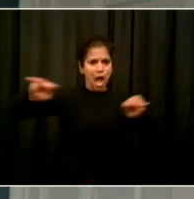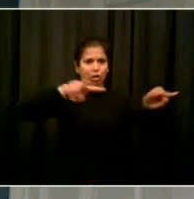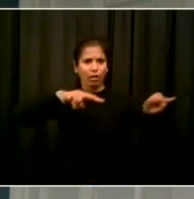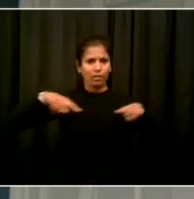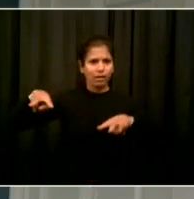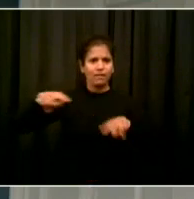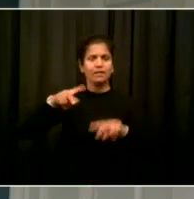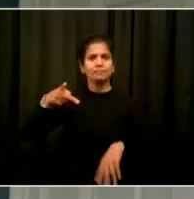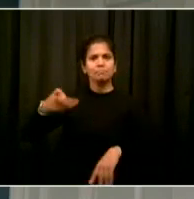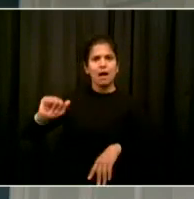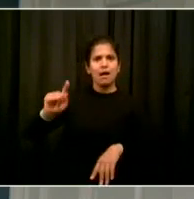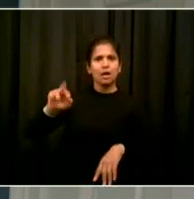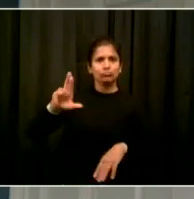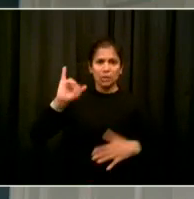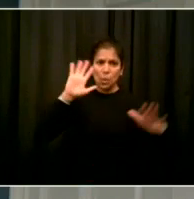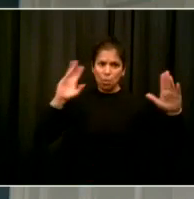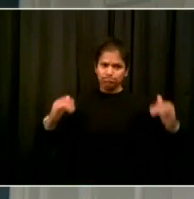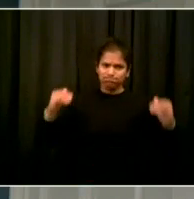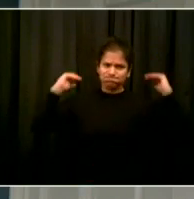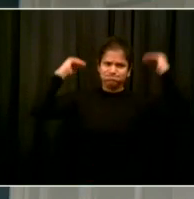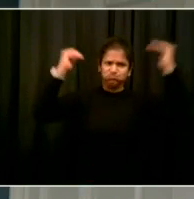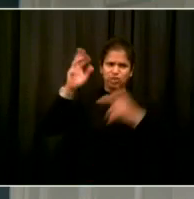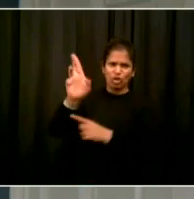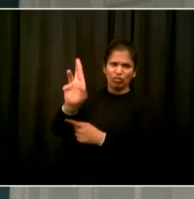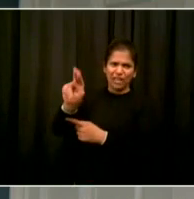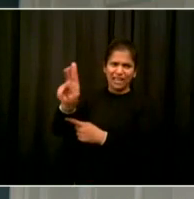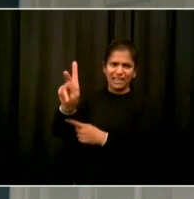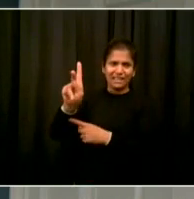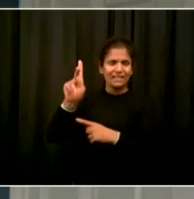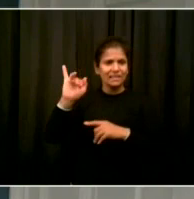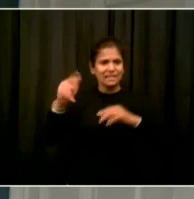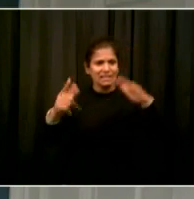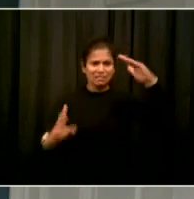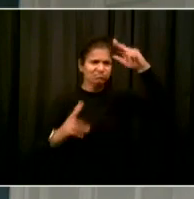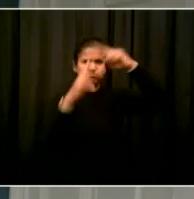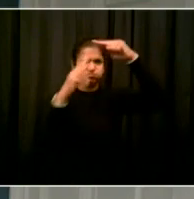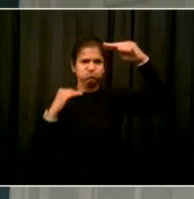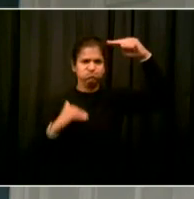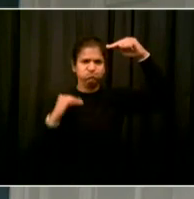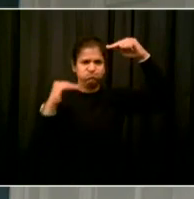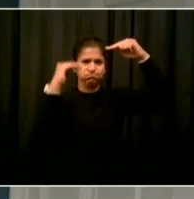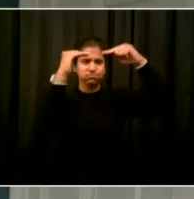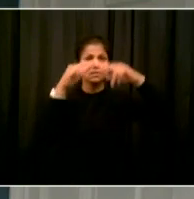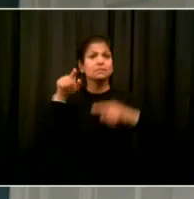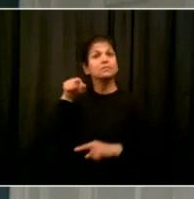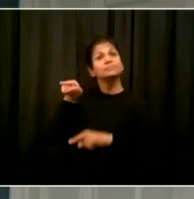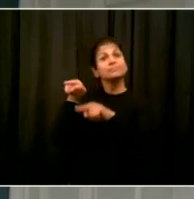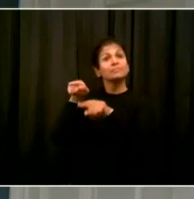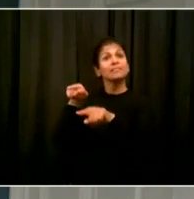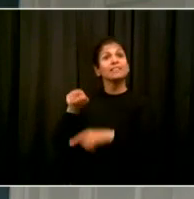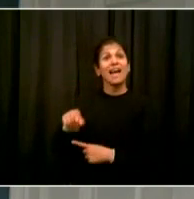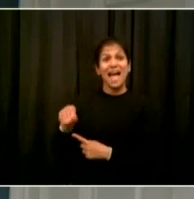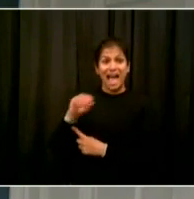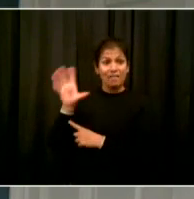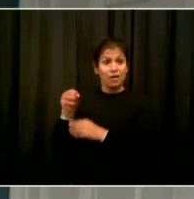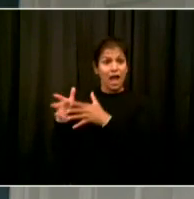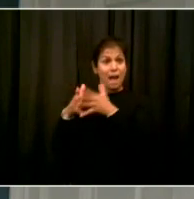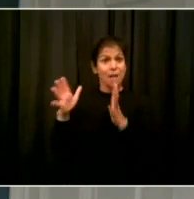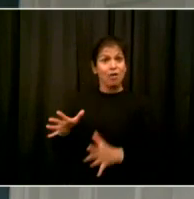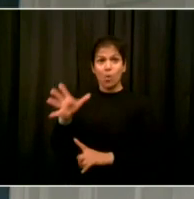NYPD. The first African-American woman to be chief of patrol. These are important steps for our